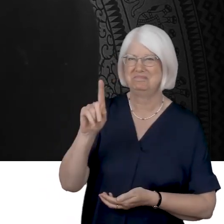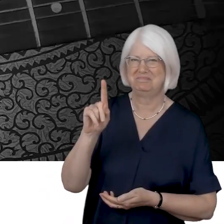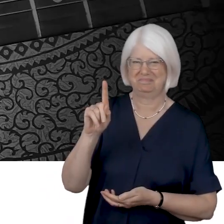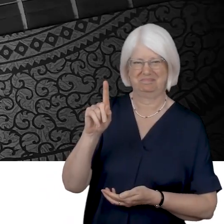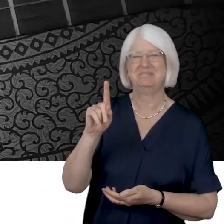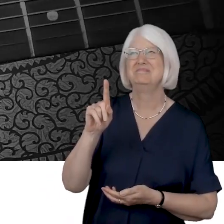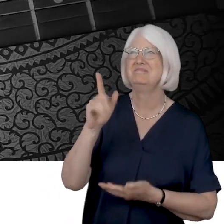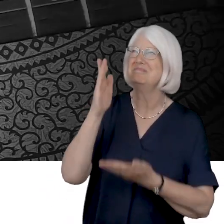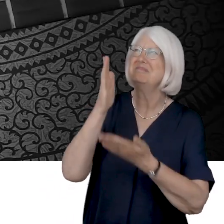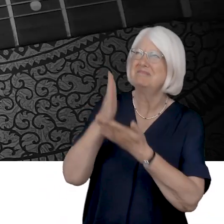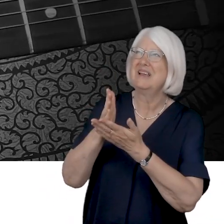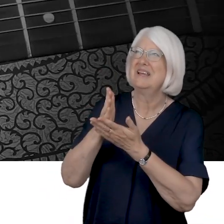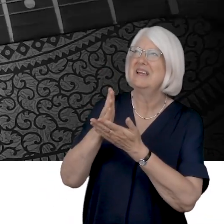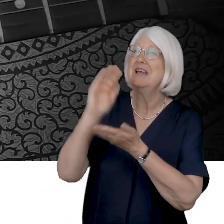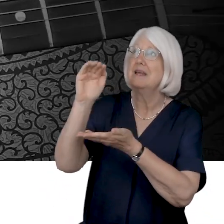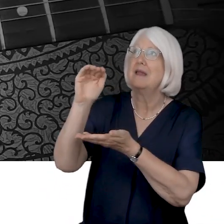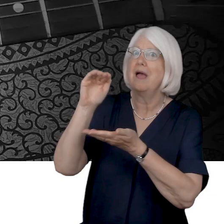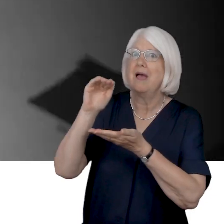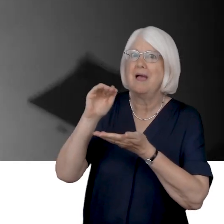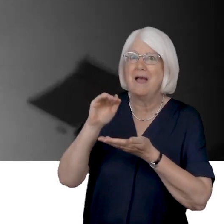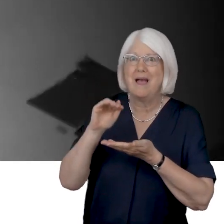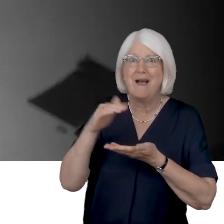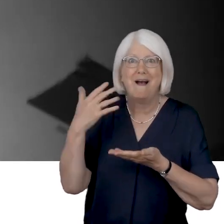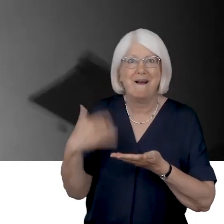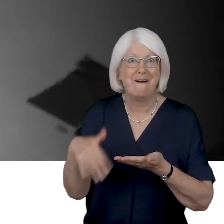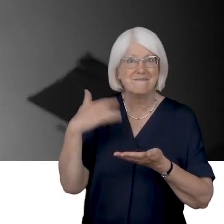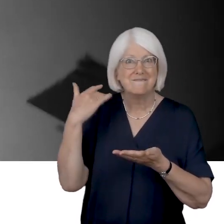praise. Be my